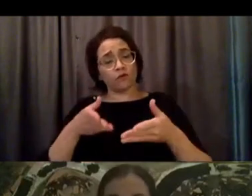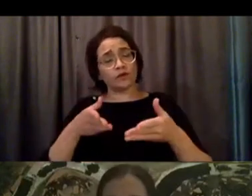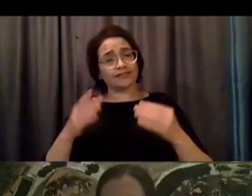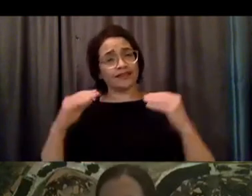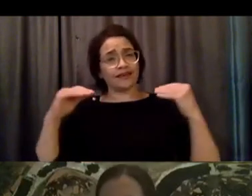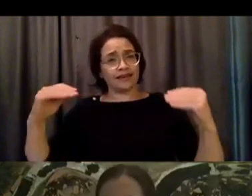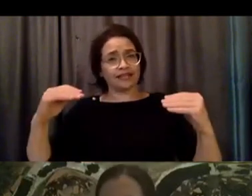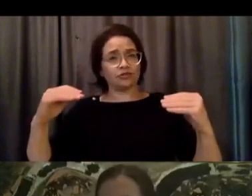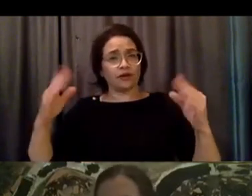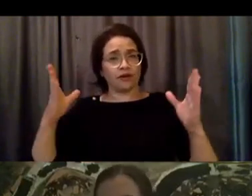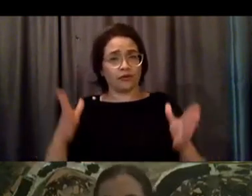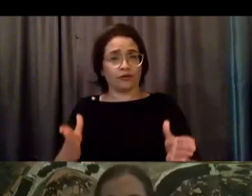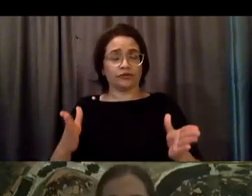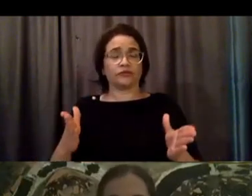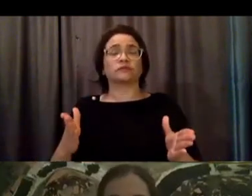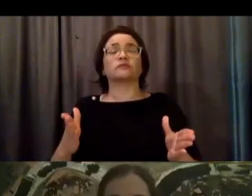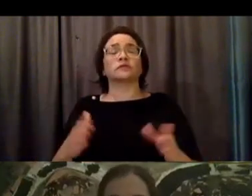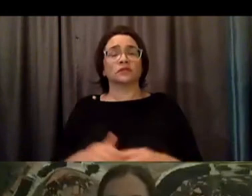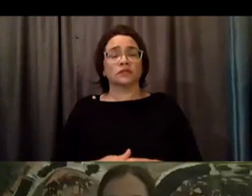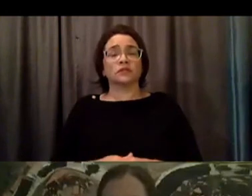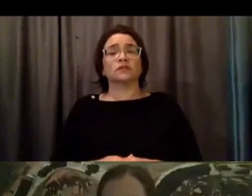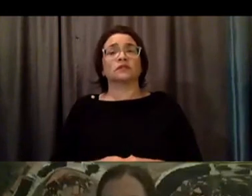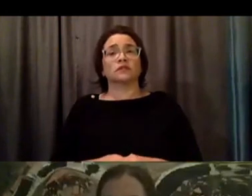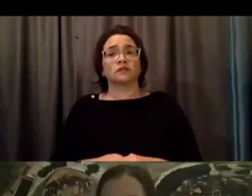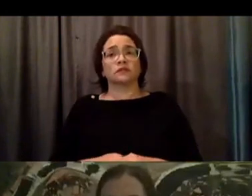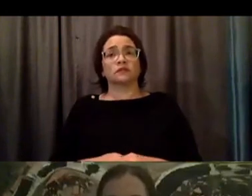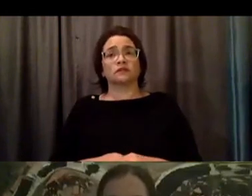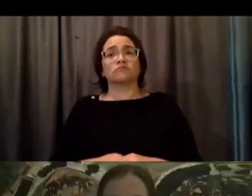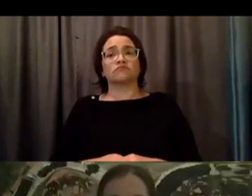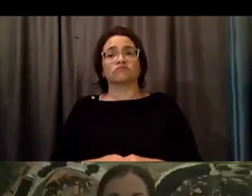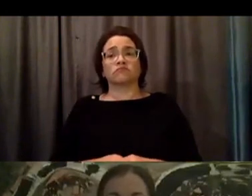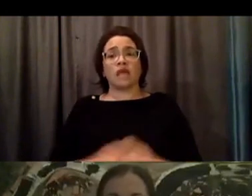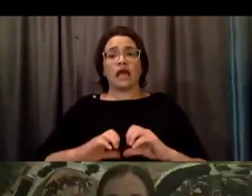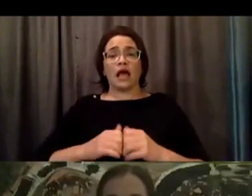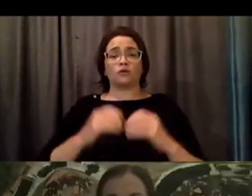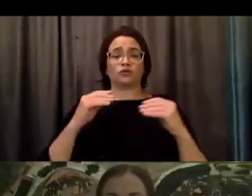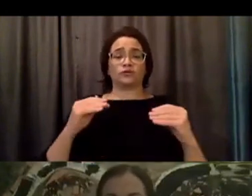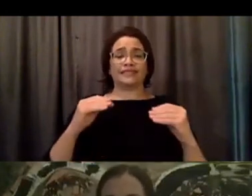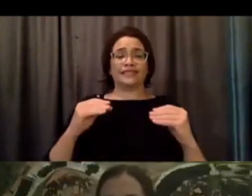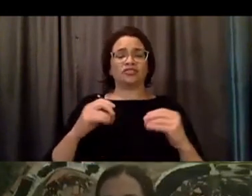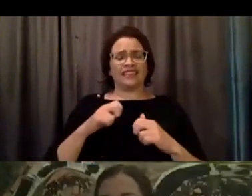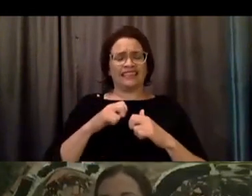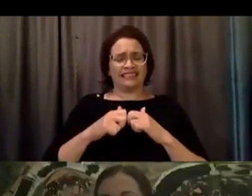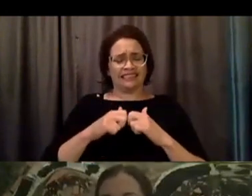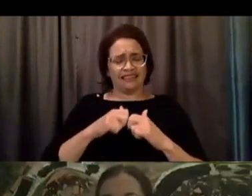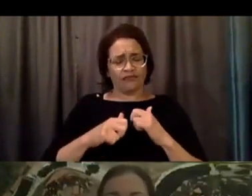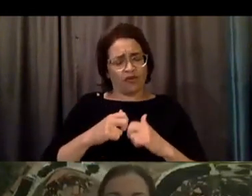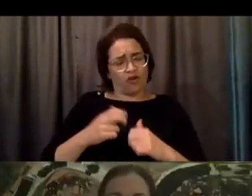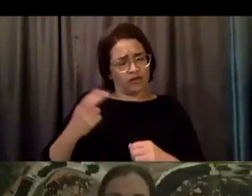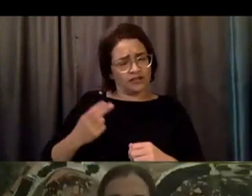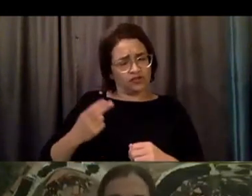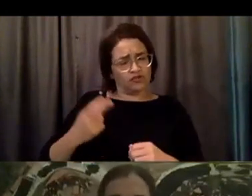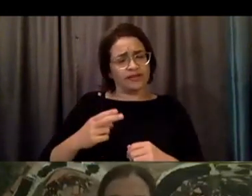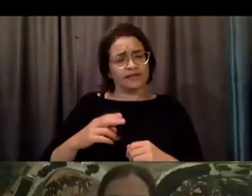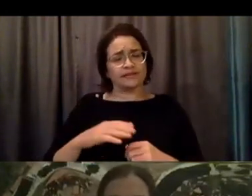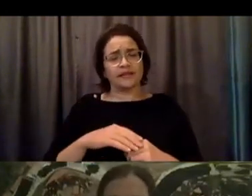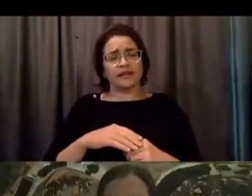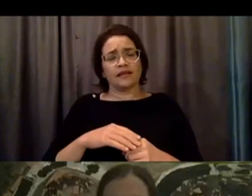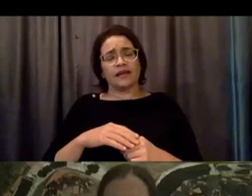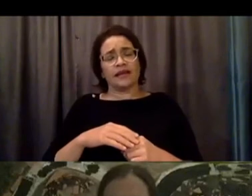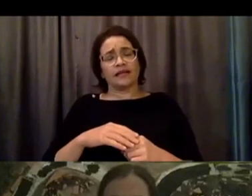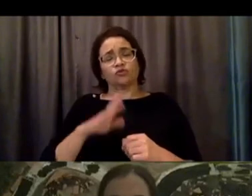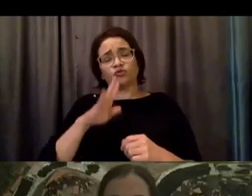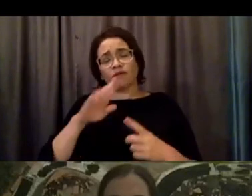teaching about these difficult histories and navigating trauma in school and community education